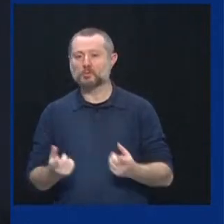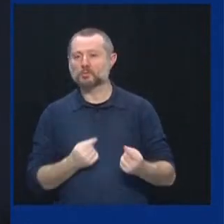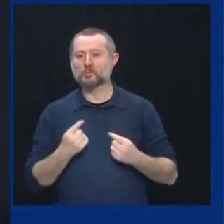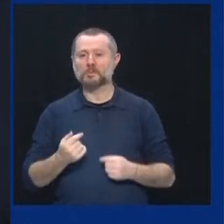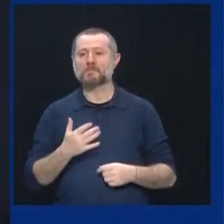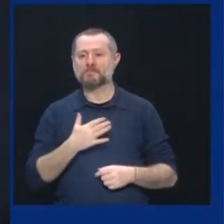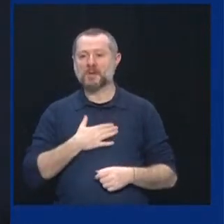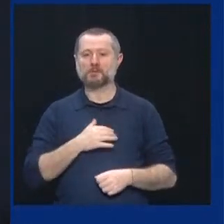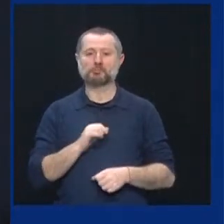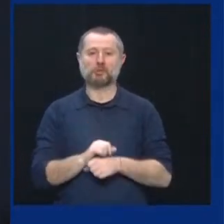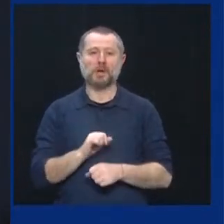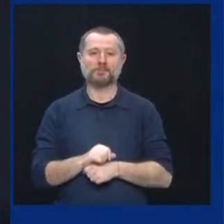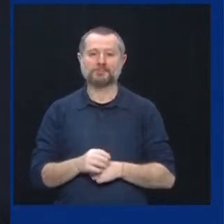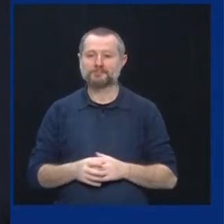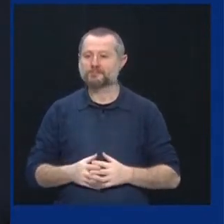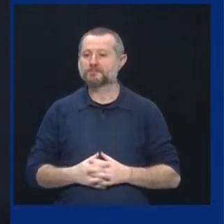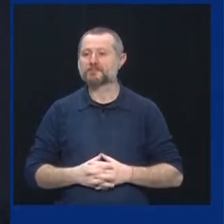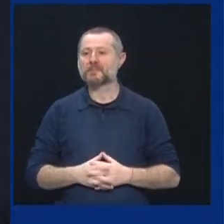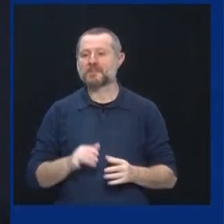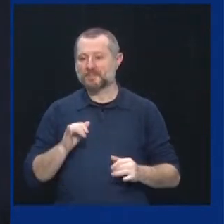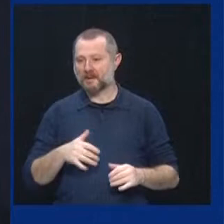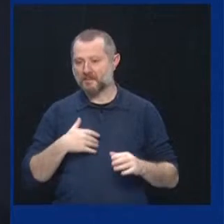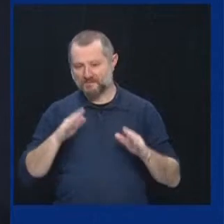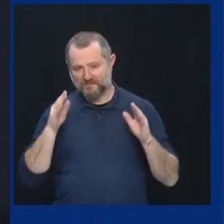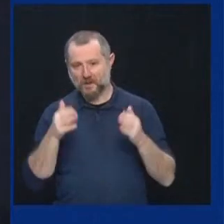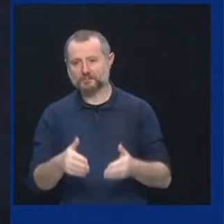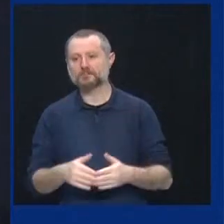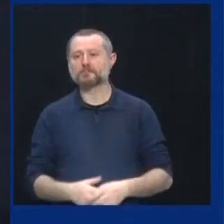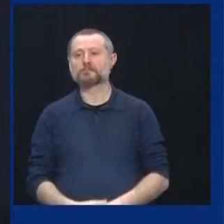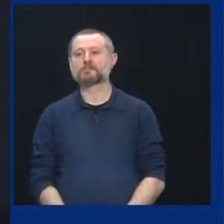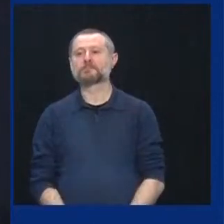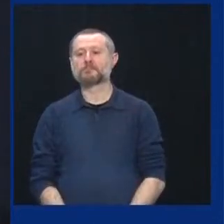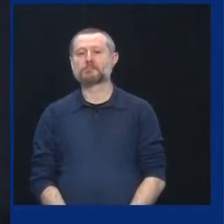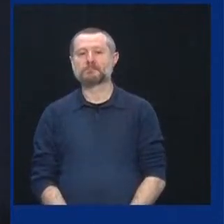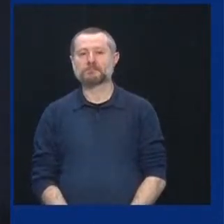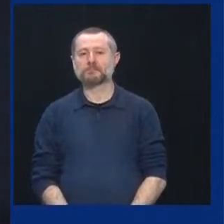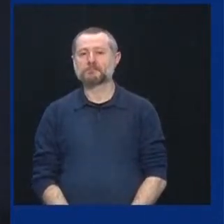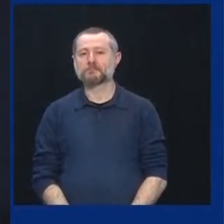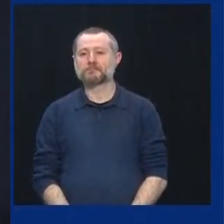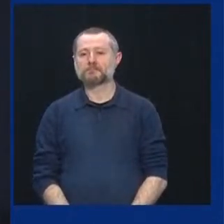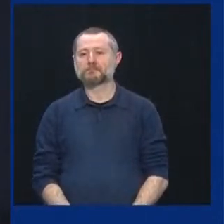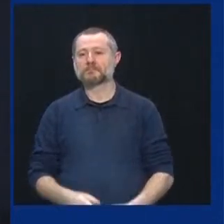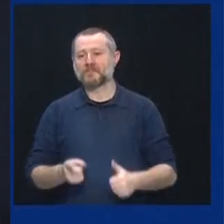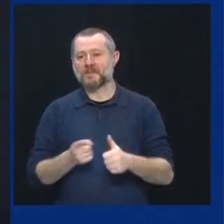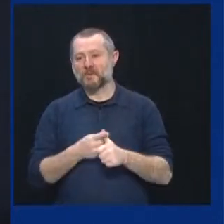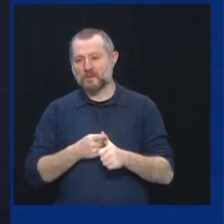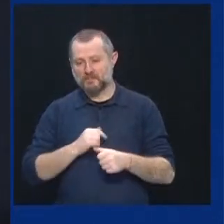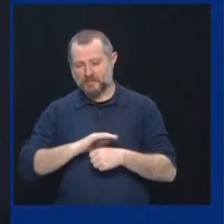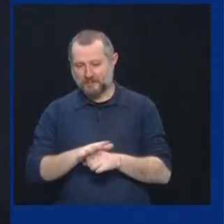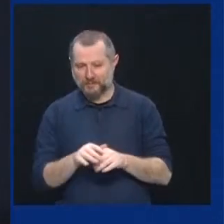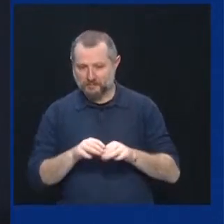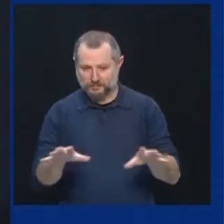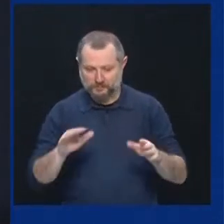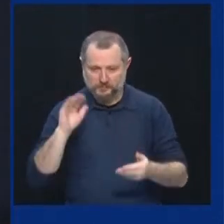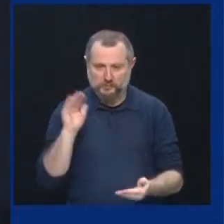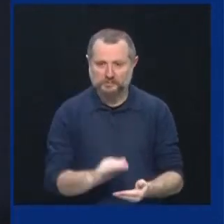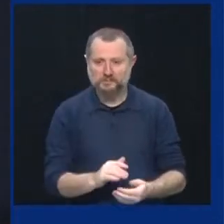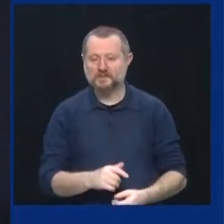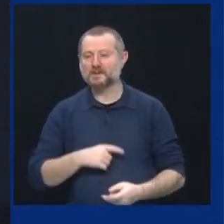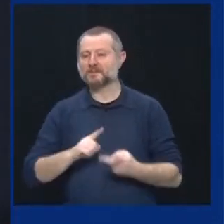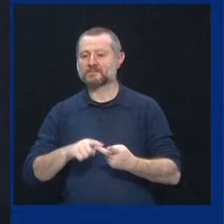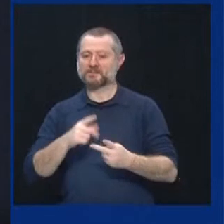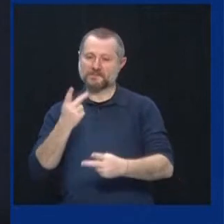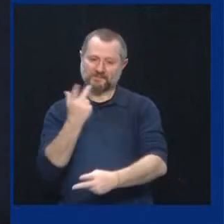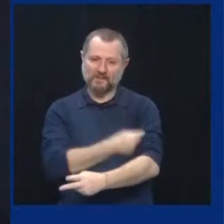job. And that's what we're focused on. Fight the pandemic, get those vaccines out the